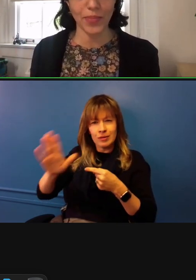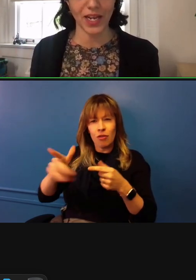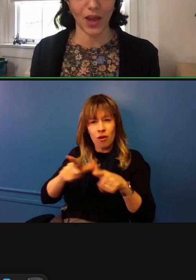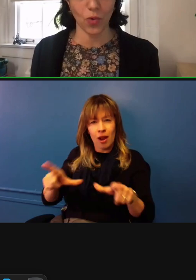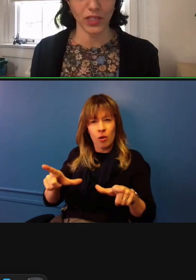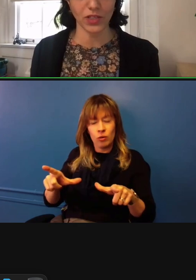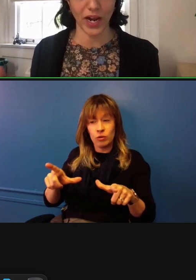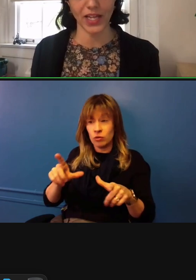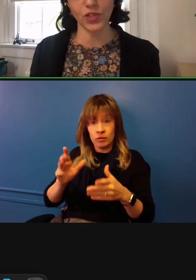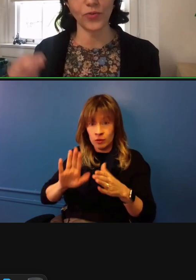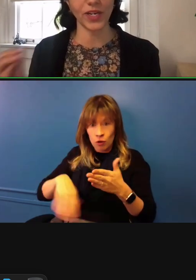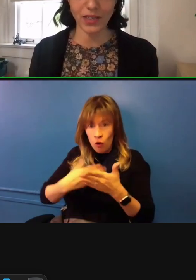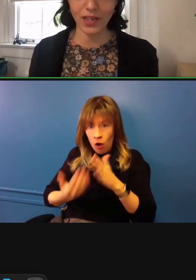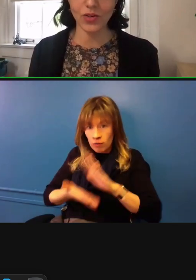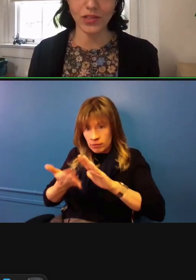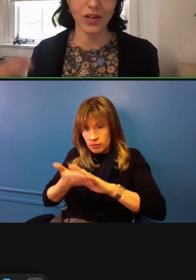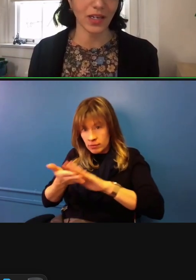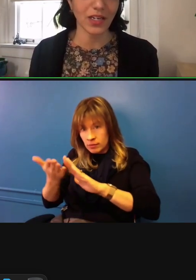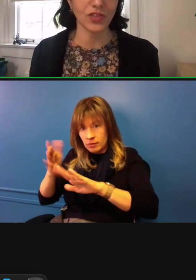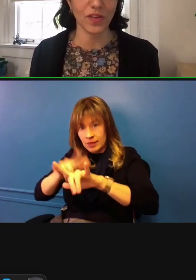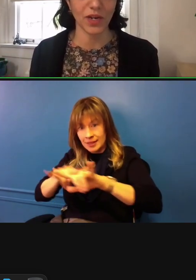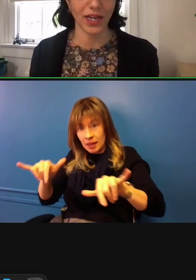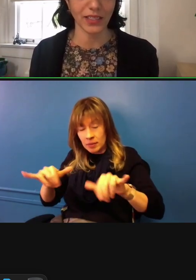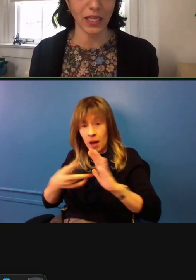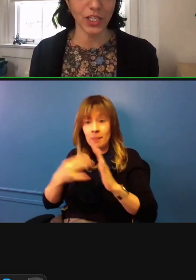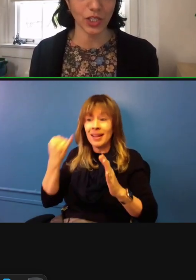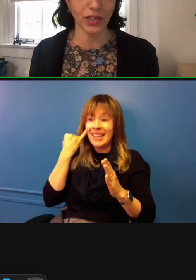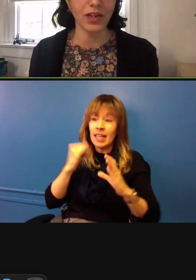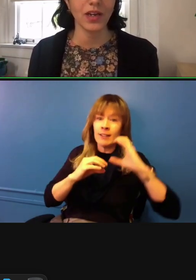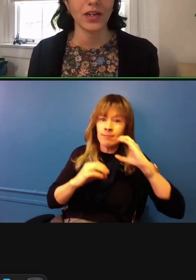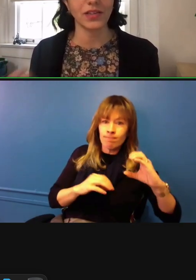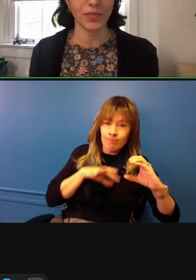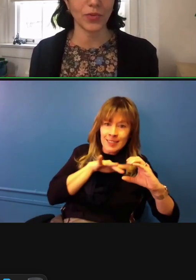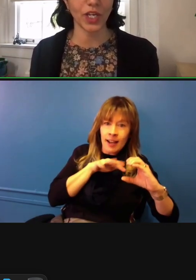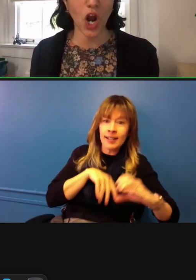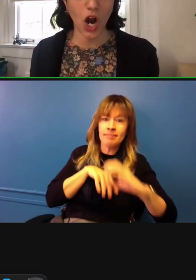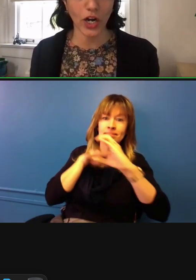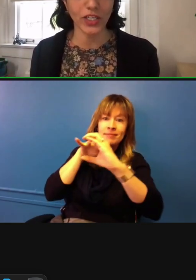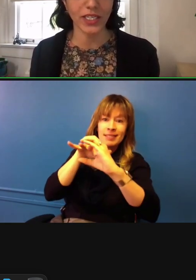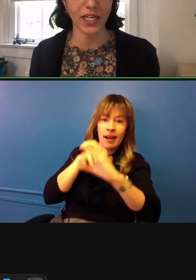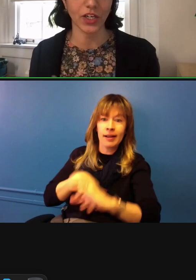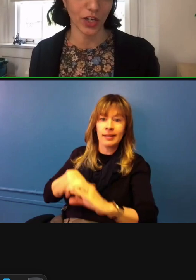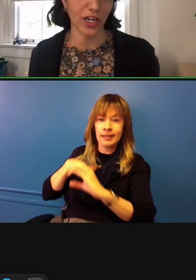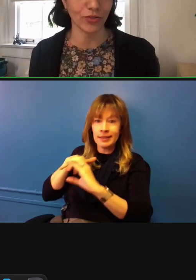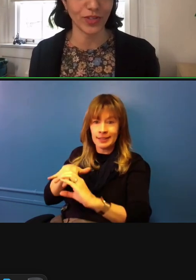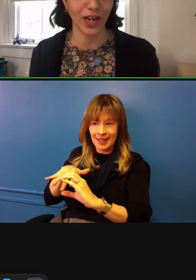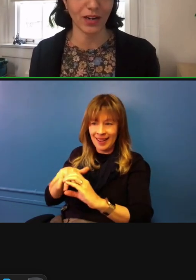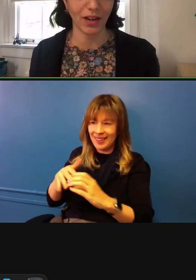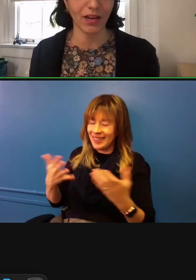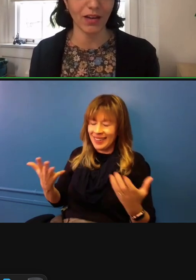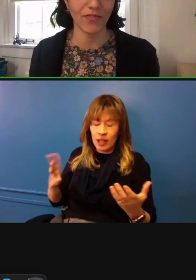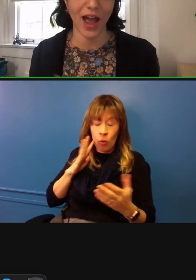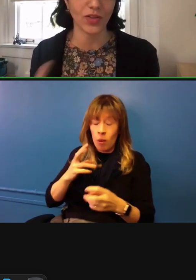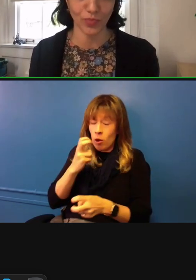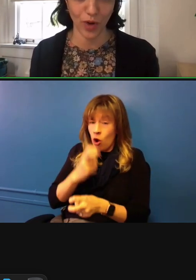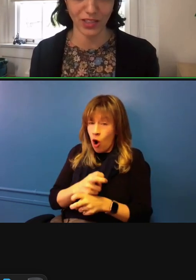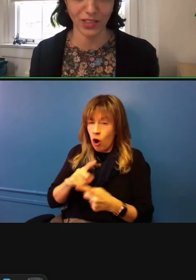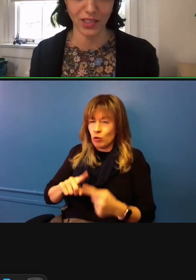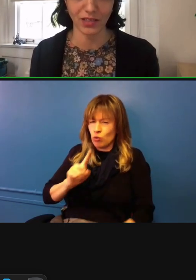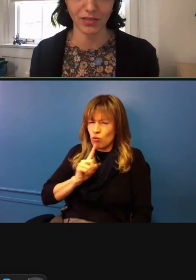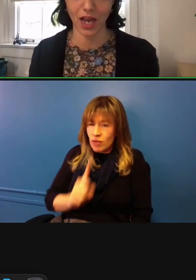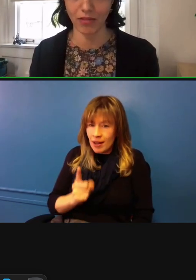things are happening at once, right? And so if we continue to study each of them in isolation, it's going to be really hard to get a good understanding of how